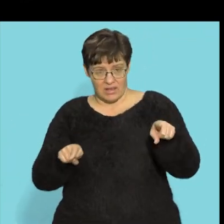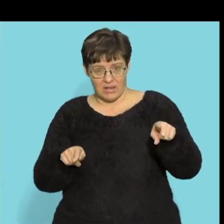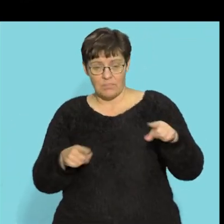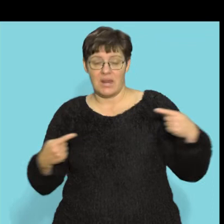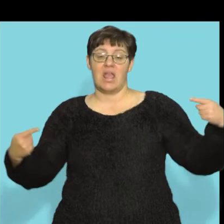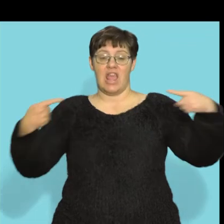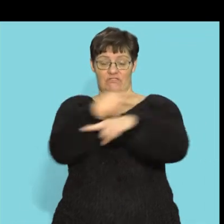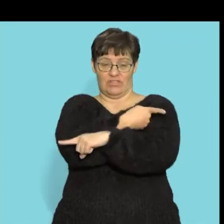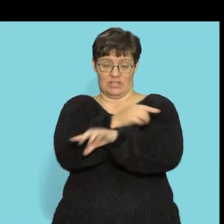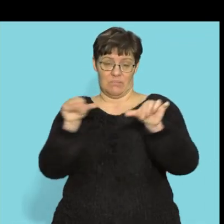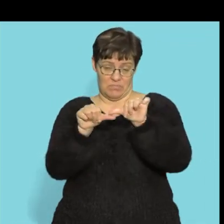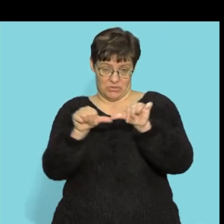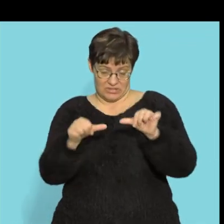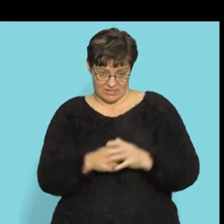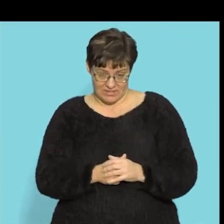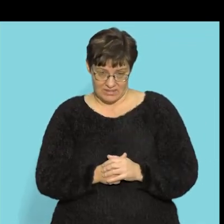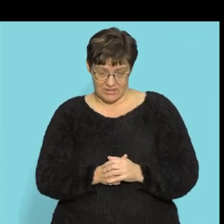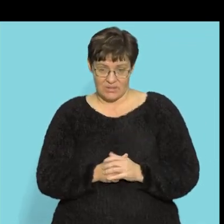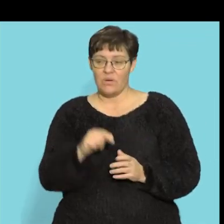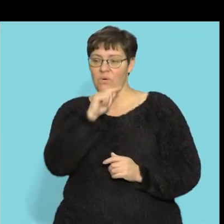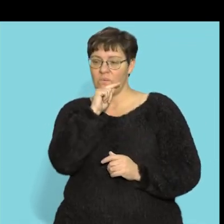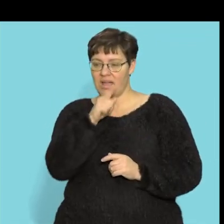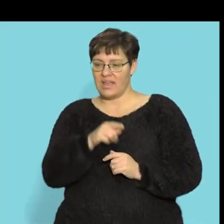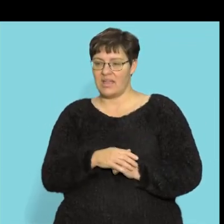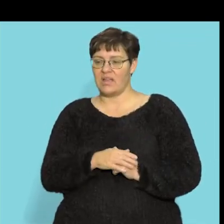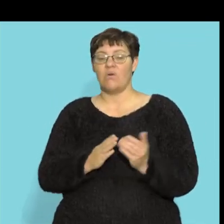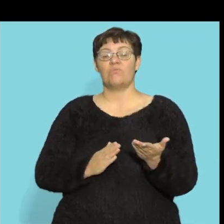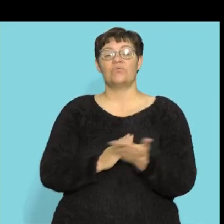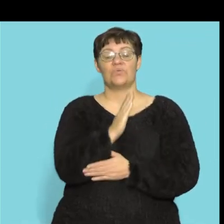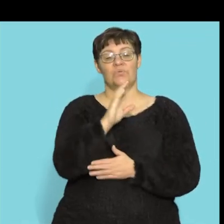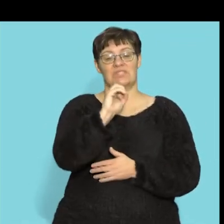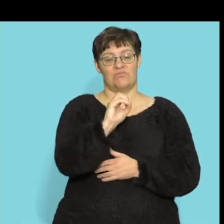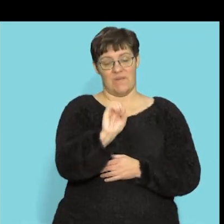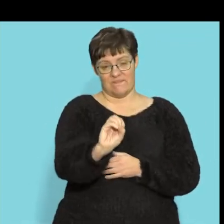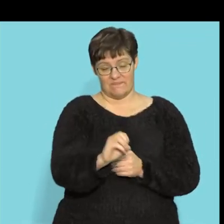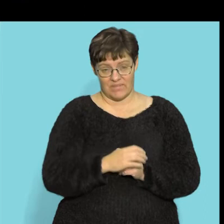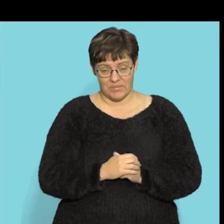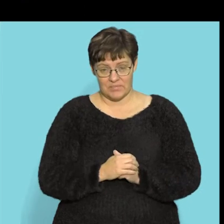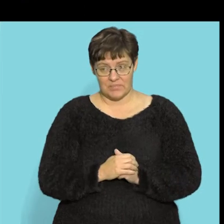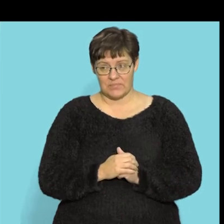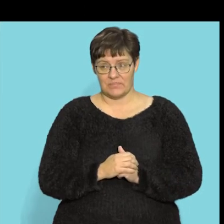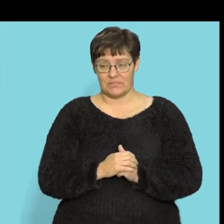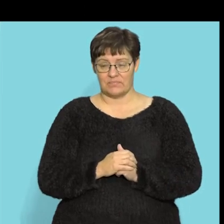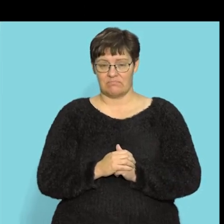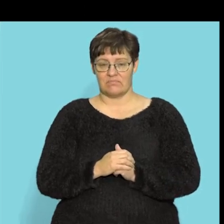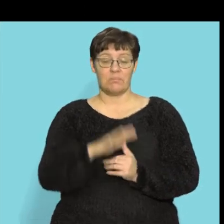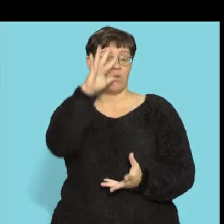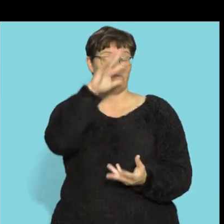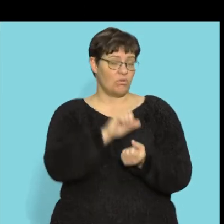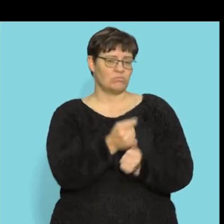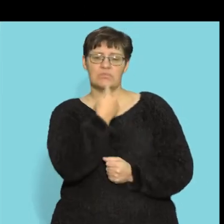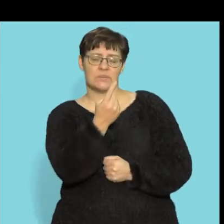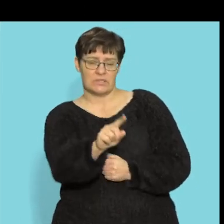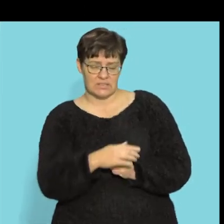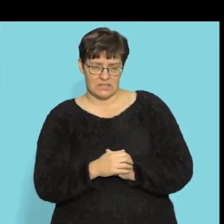are inversely proportional to each other, because this straight line graph actually passes through the origin, right? So in